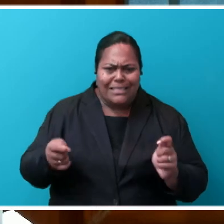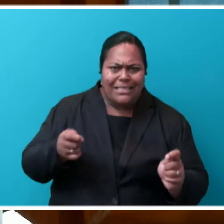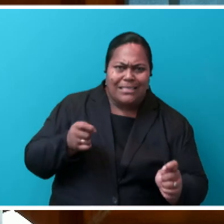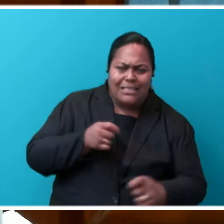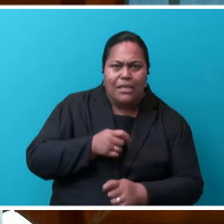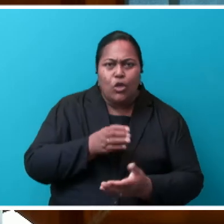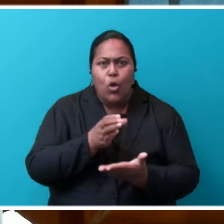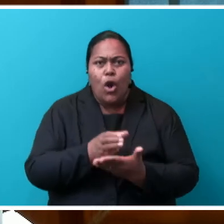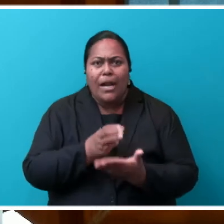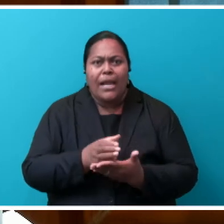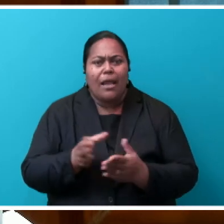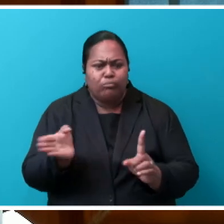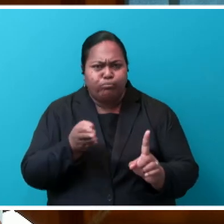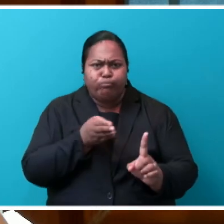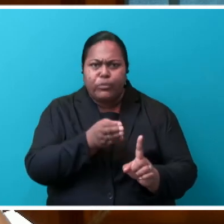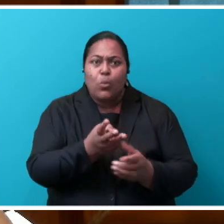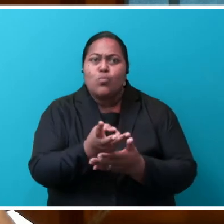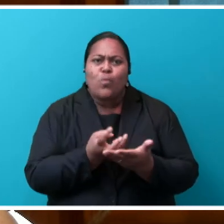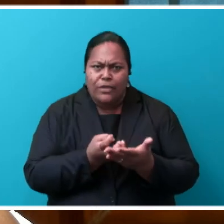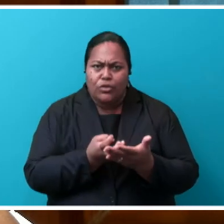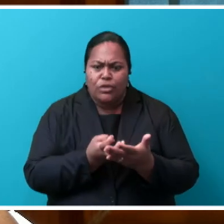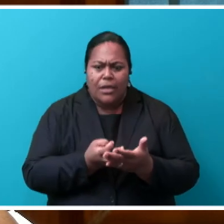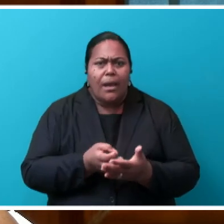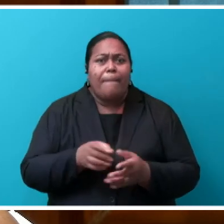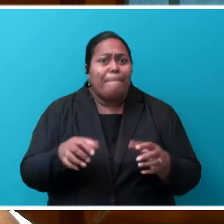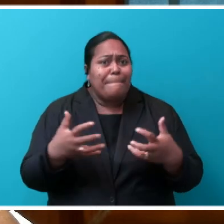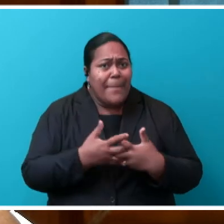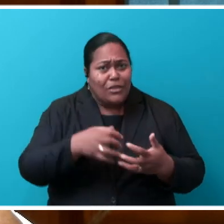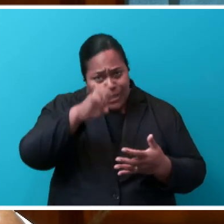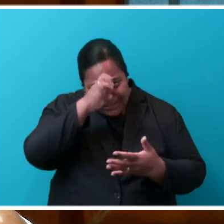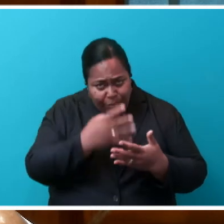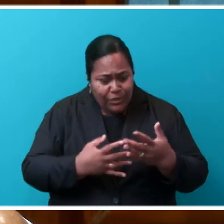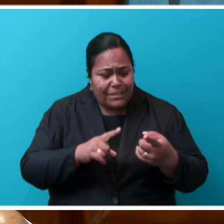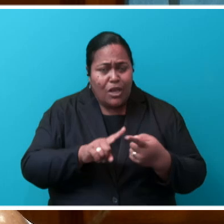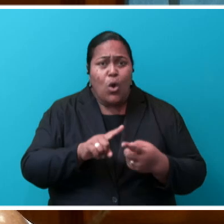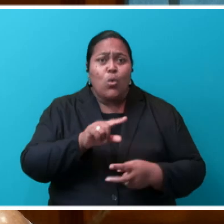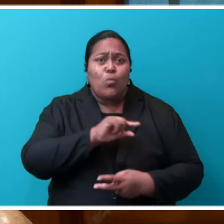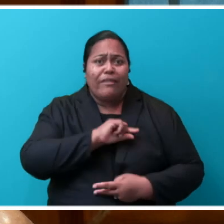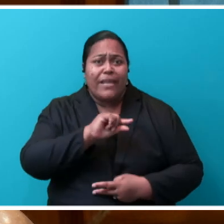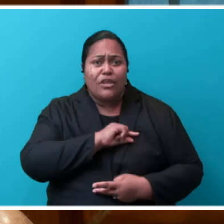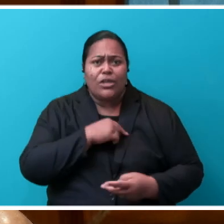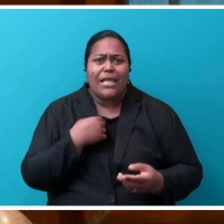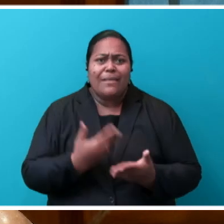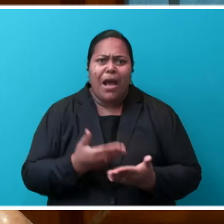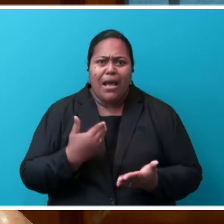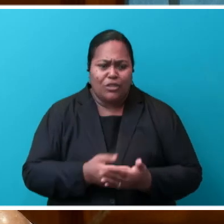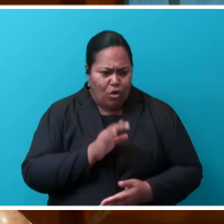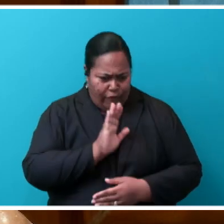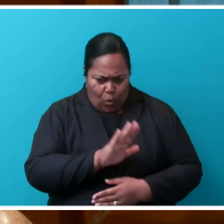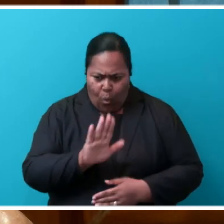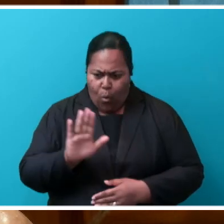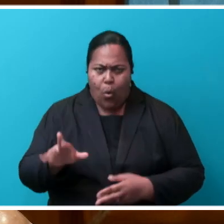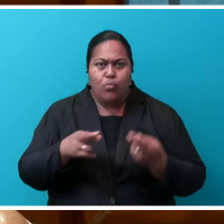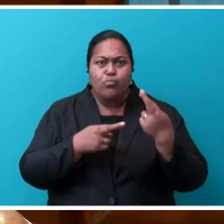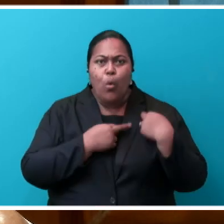correctly realign the pay structure to the experience, qualification, and the demands of the role.